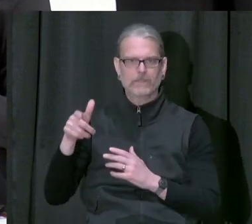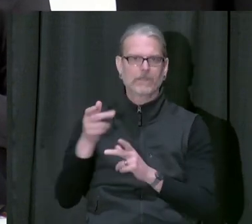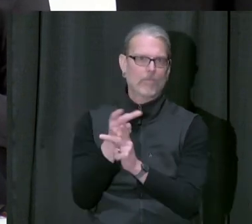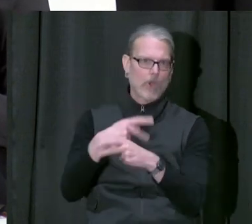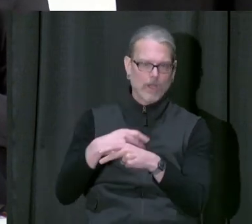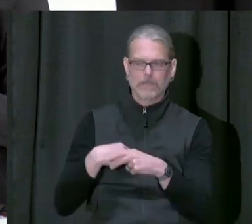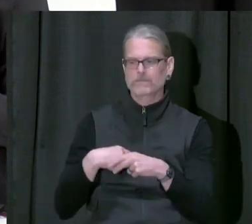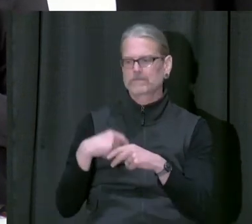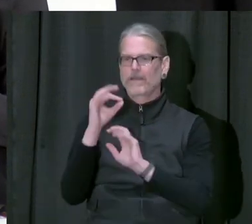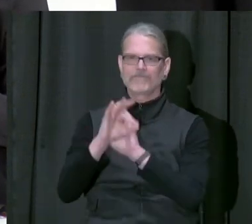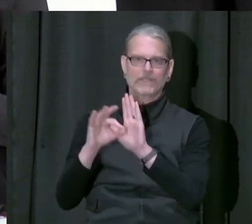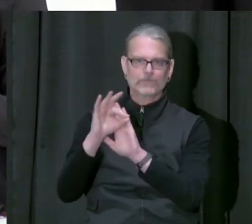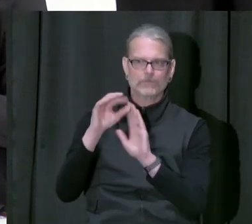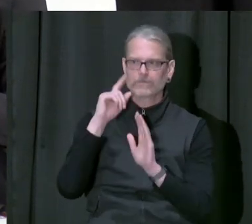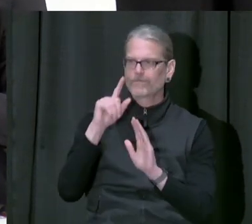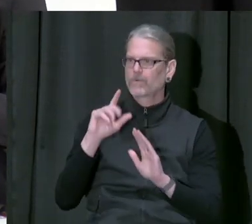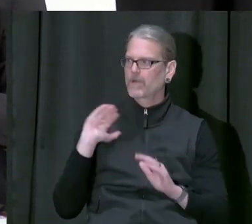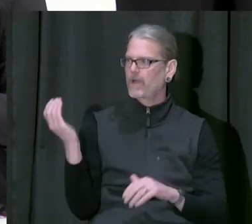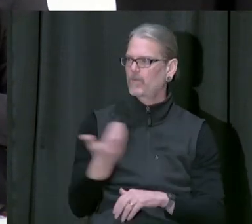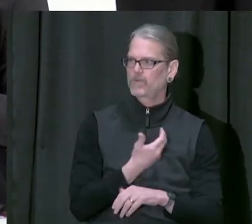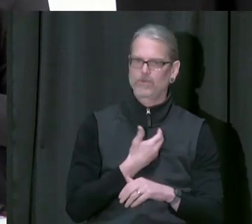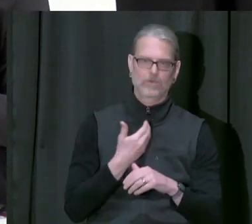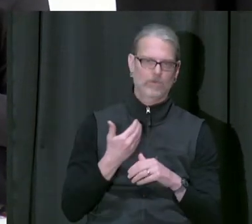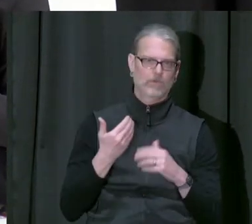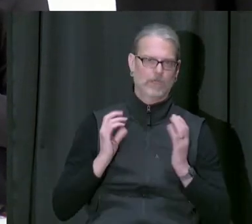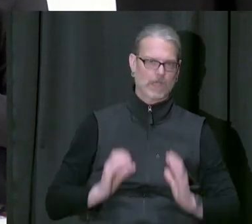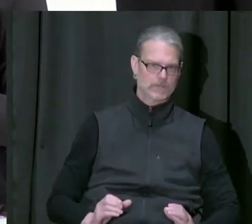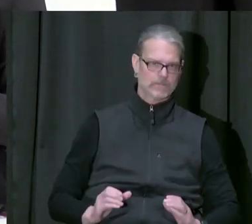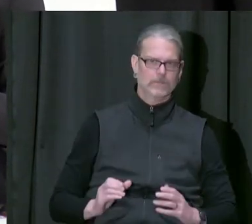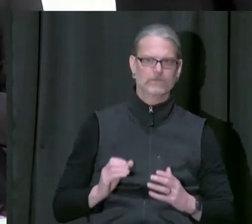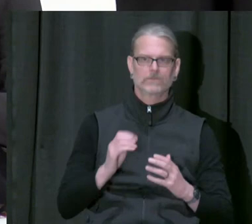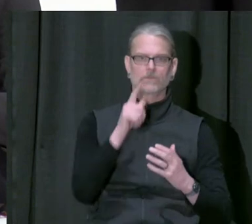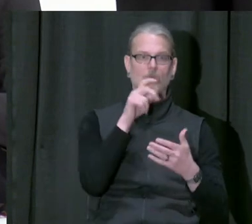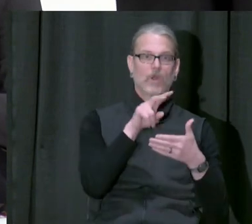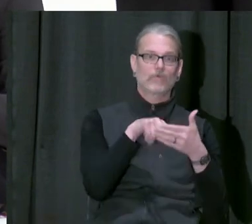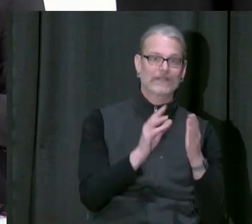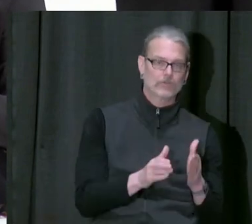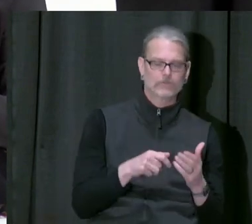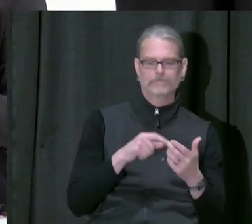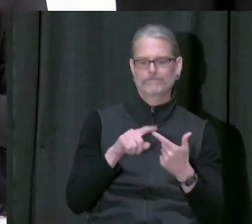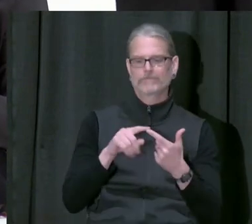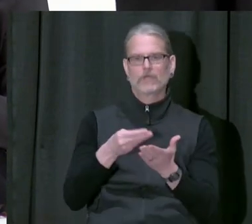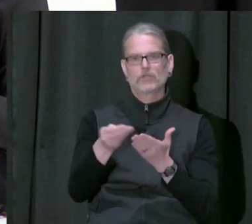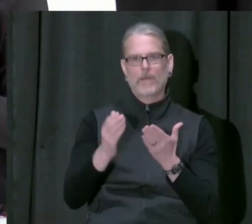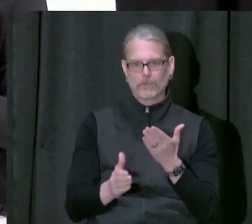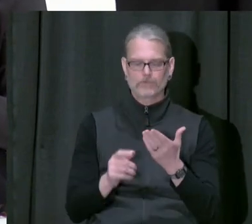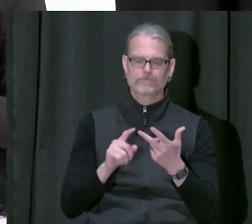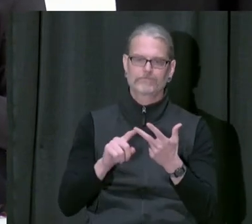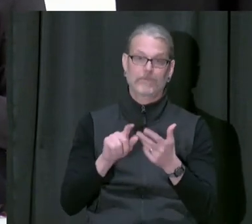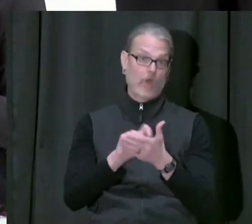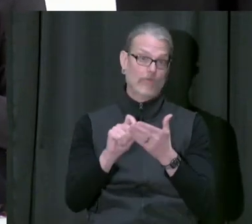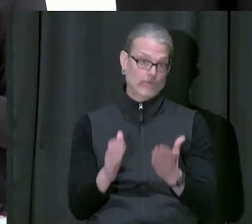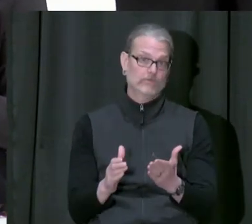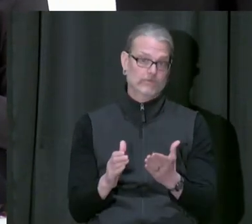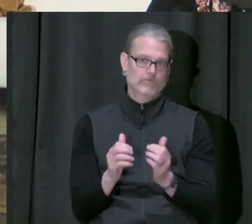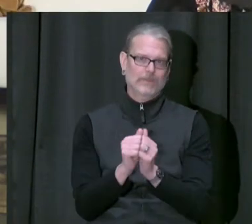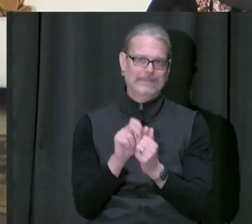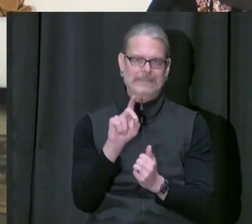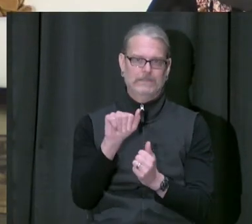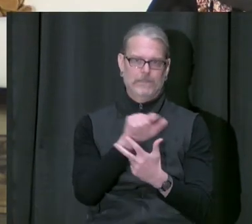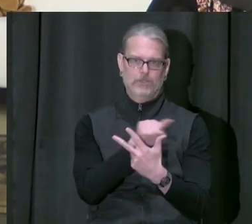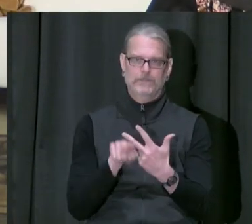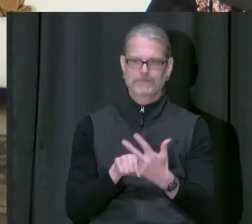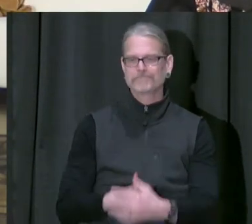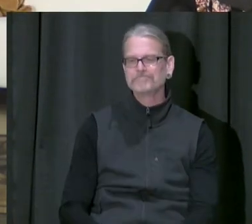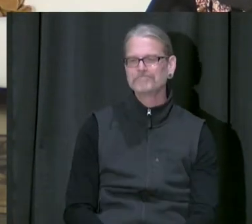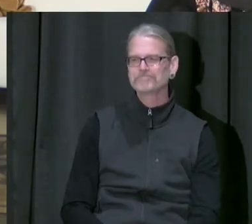for all of our customers who are readers or shoppers or even authors with disabilities. So